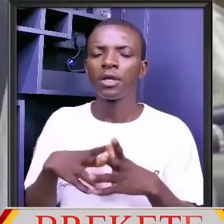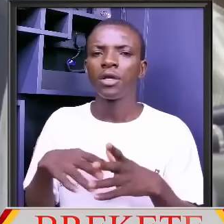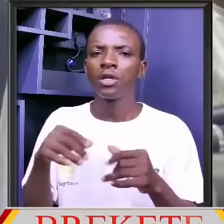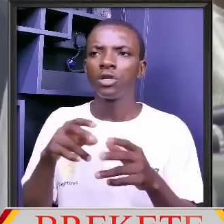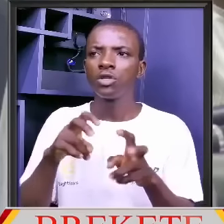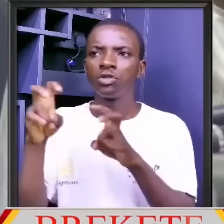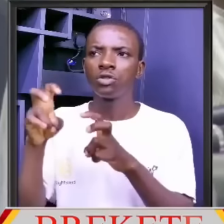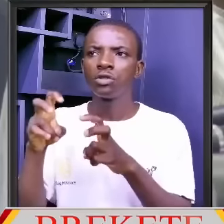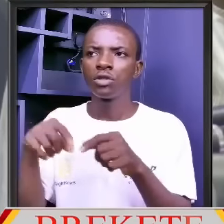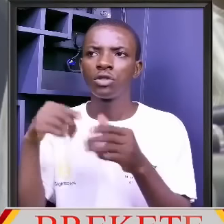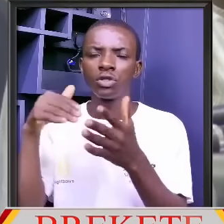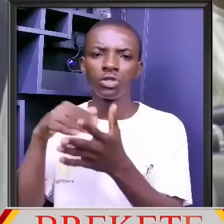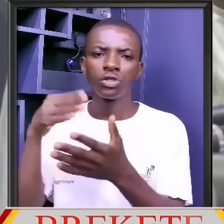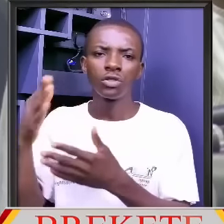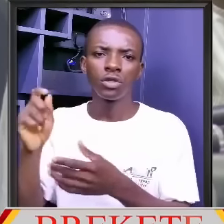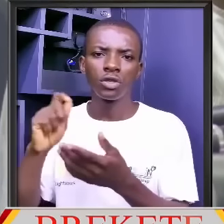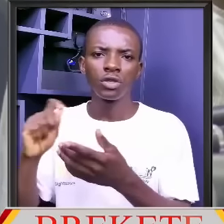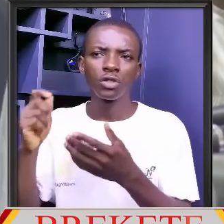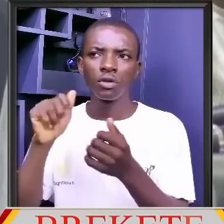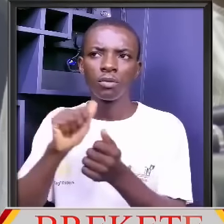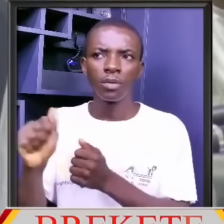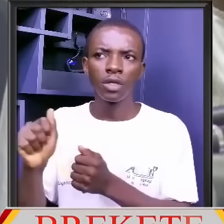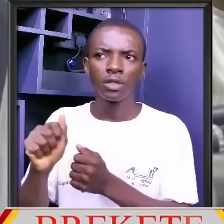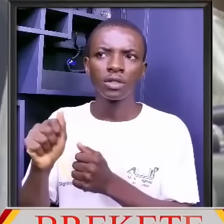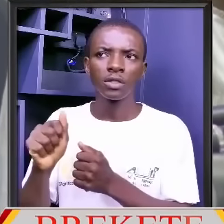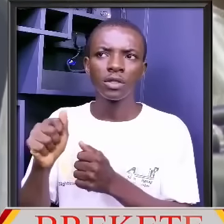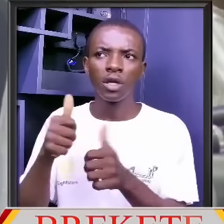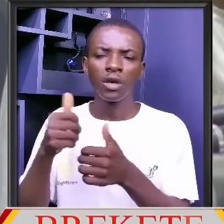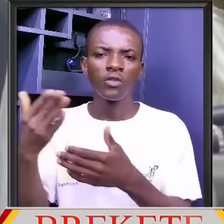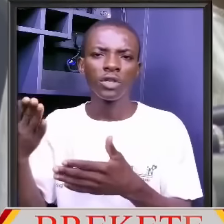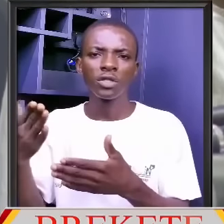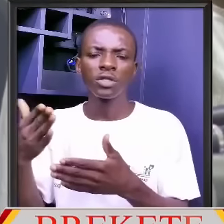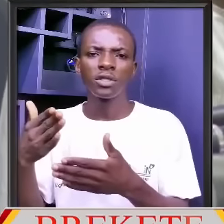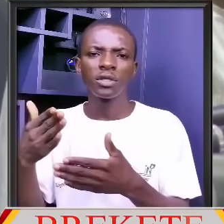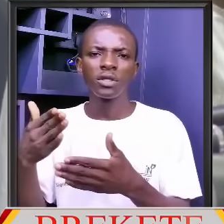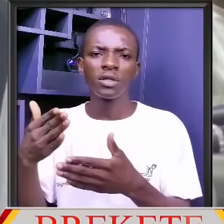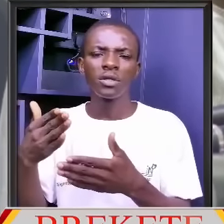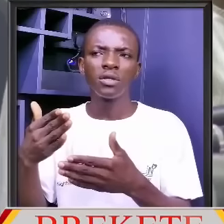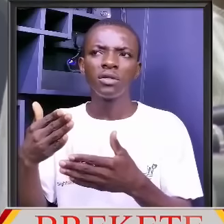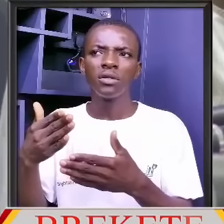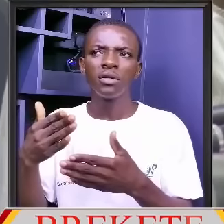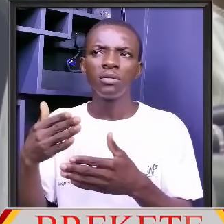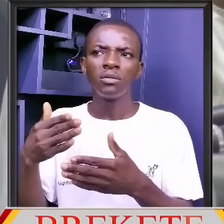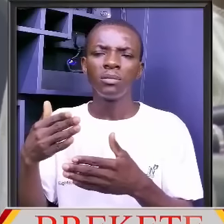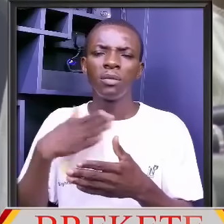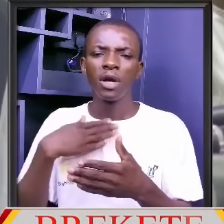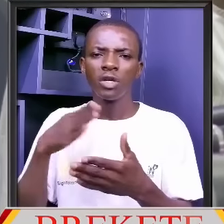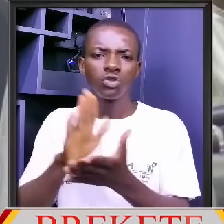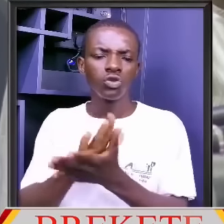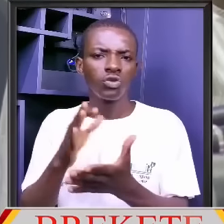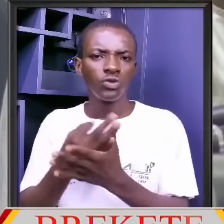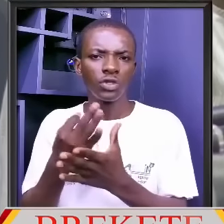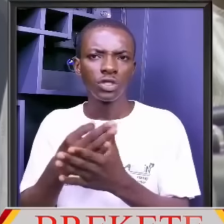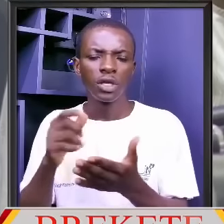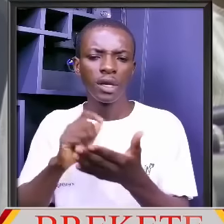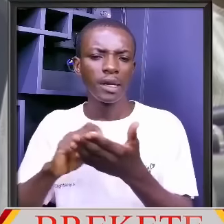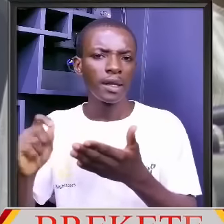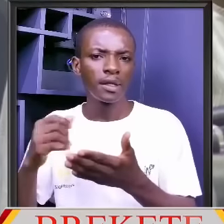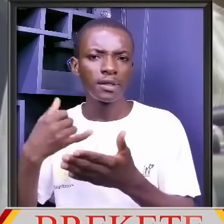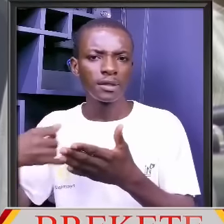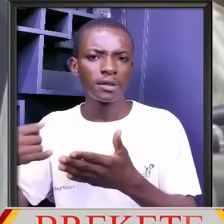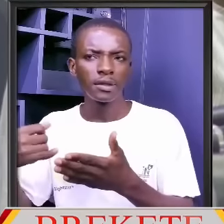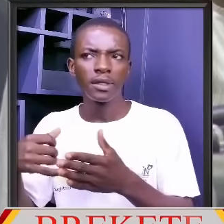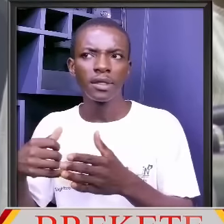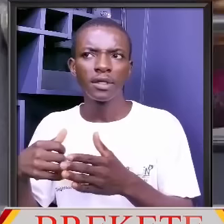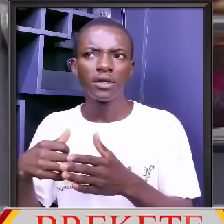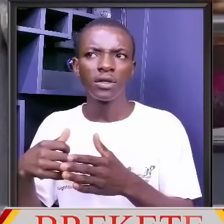come transport, I reach there. I write them, I pass. Everything come be, both my school fees, clearance, everything be